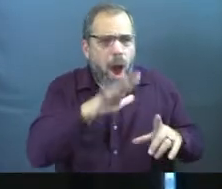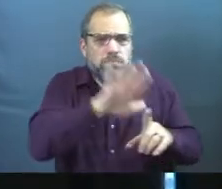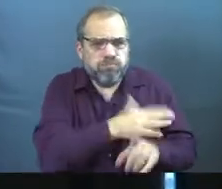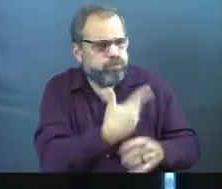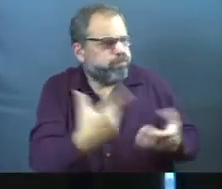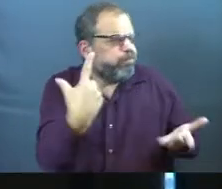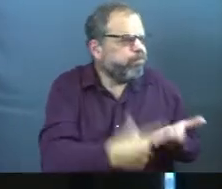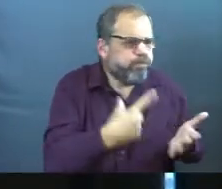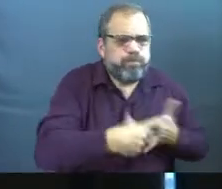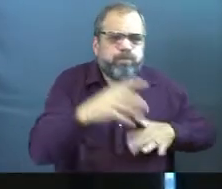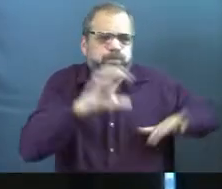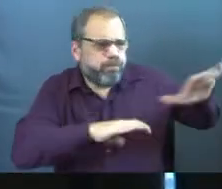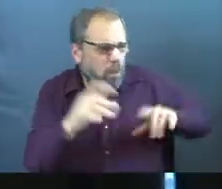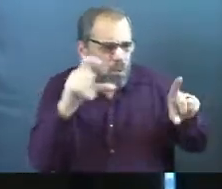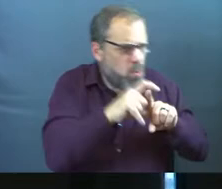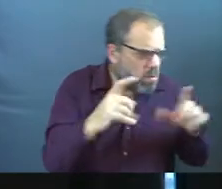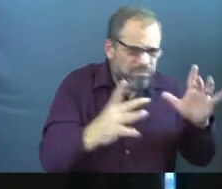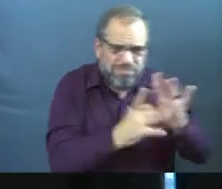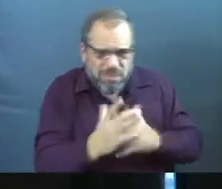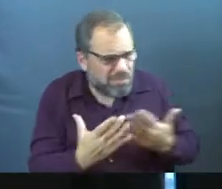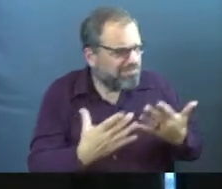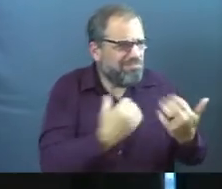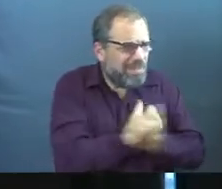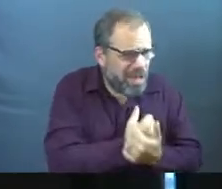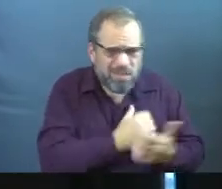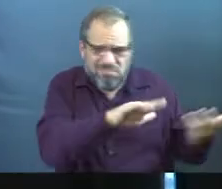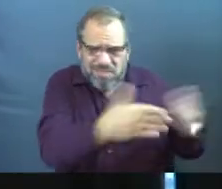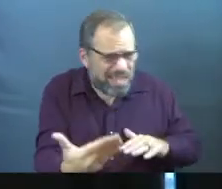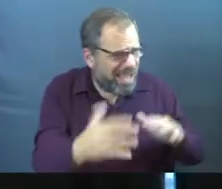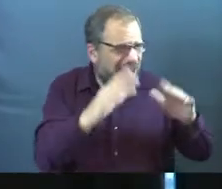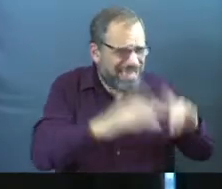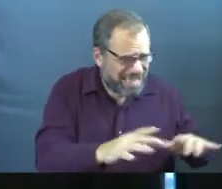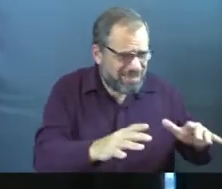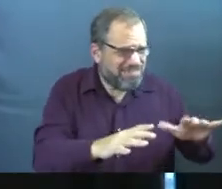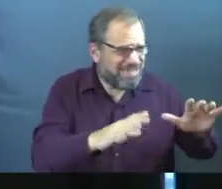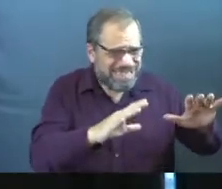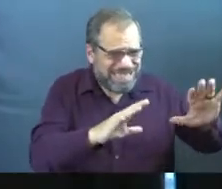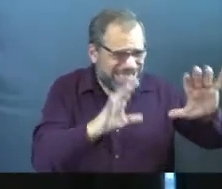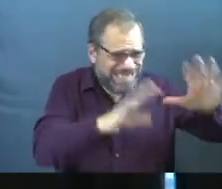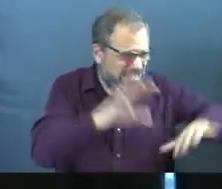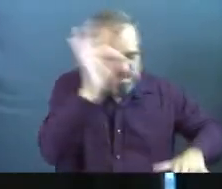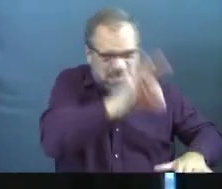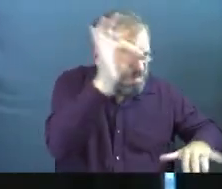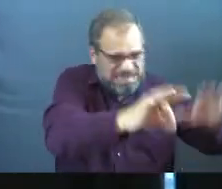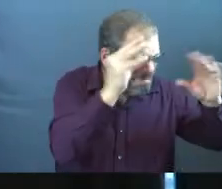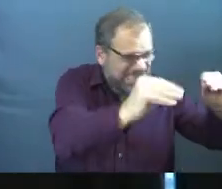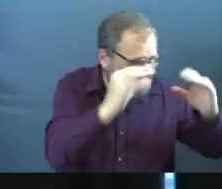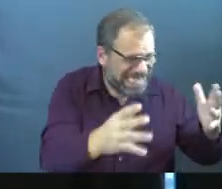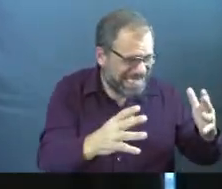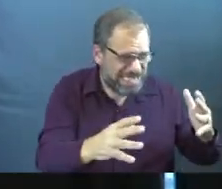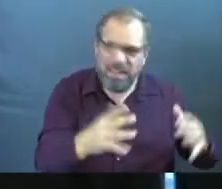day long and be like, the word, you know what I mean? Like, come on, God loves you. And you're like, stop screaming. It's like, you're not helping.